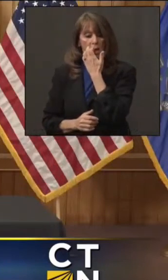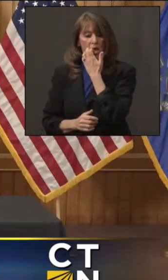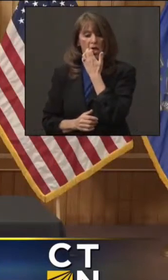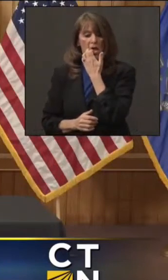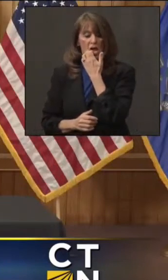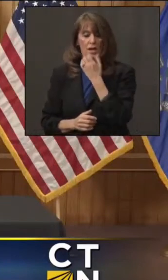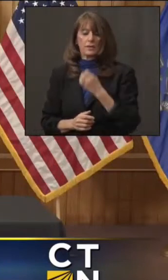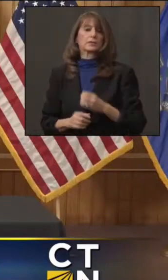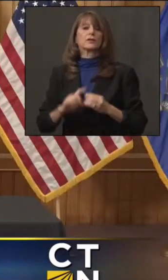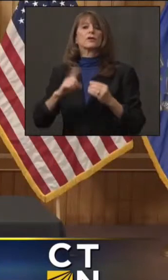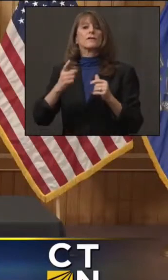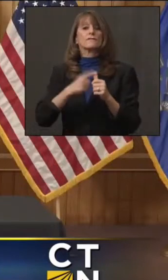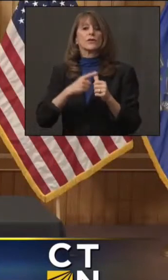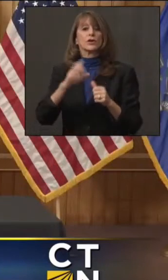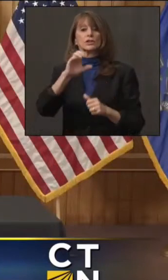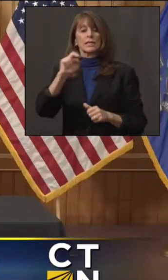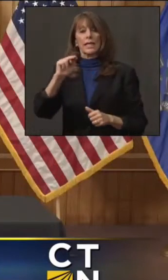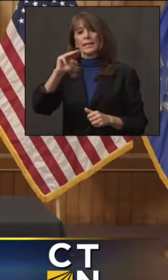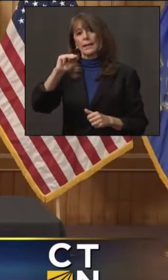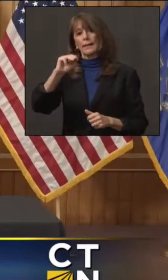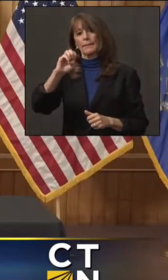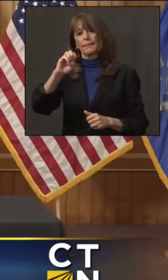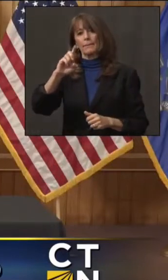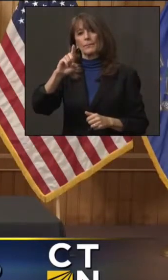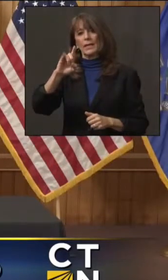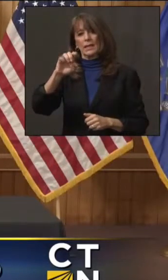Hearst, Connecticut Media.